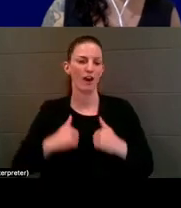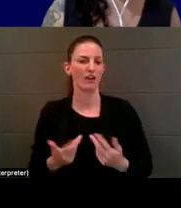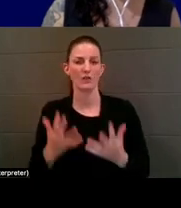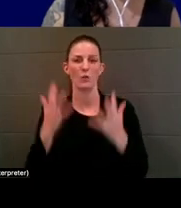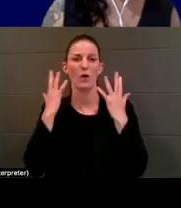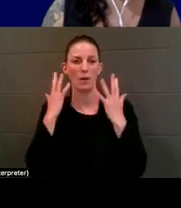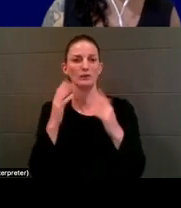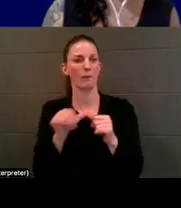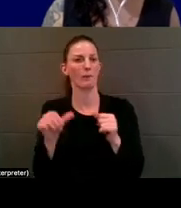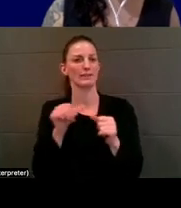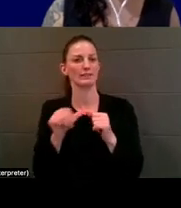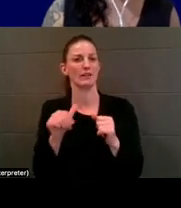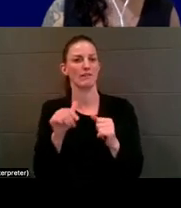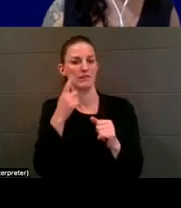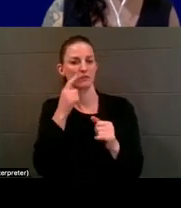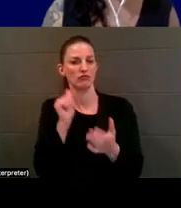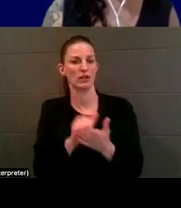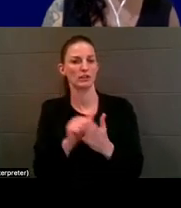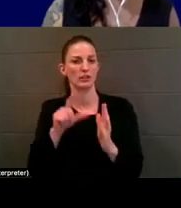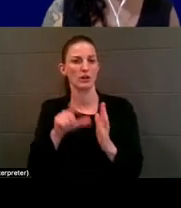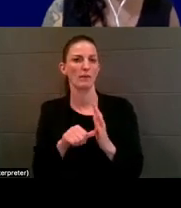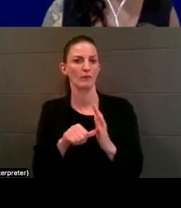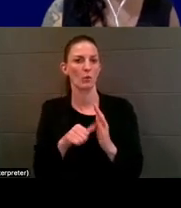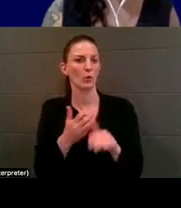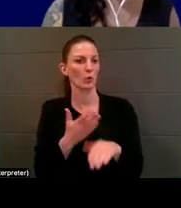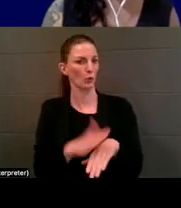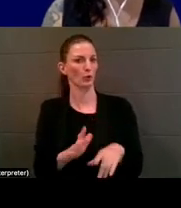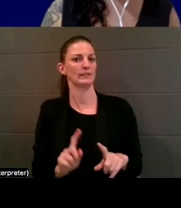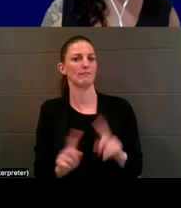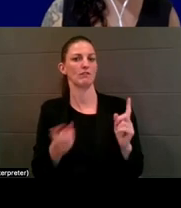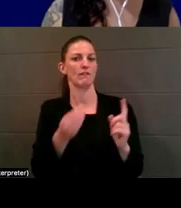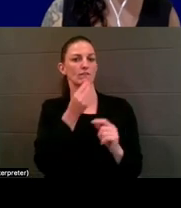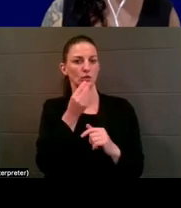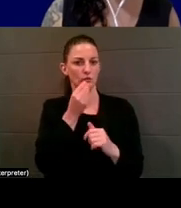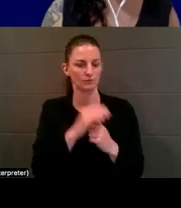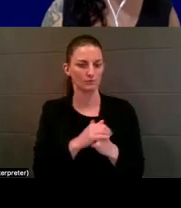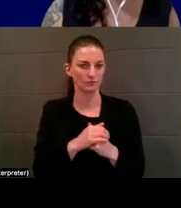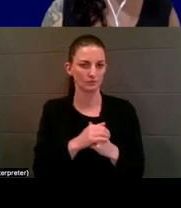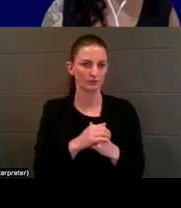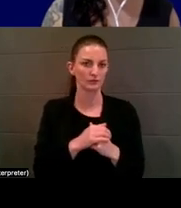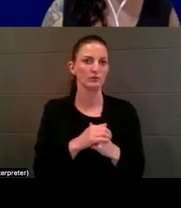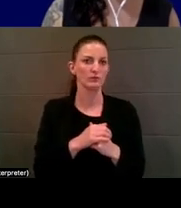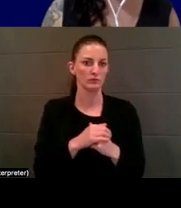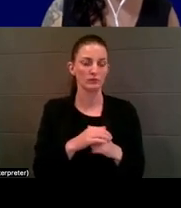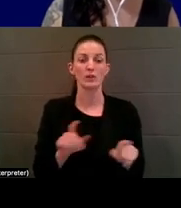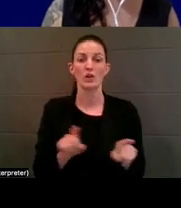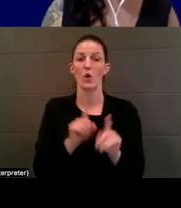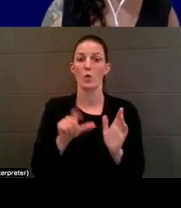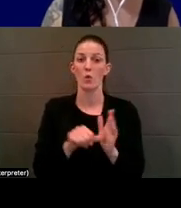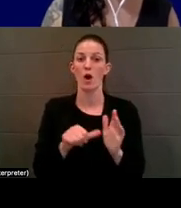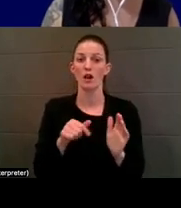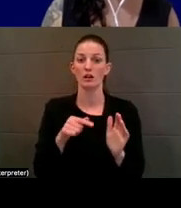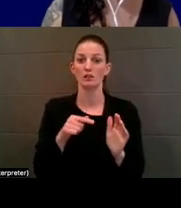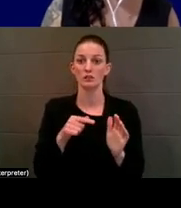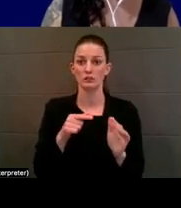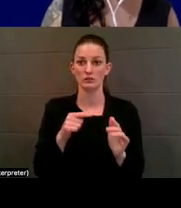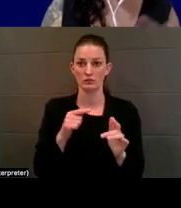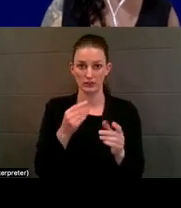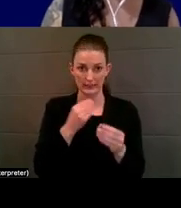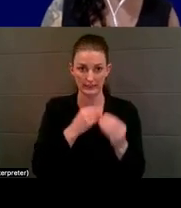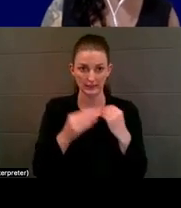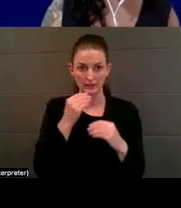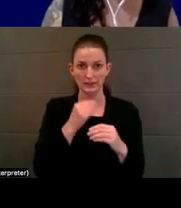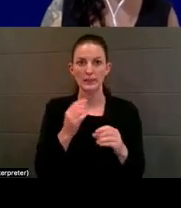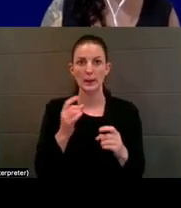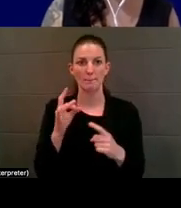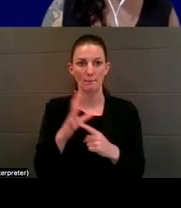the other cases, but eating together is really important as a learning and social activity for any child who you're creating a routine from, because they learn